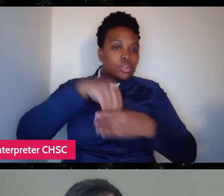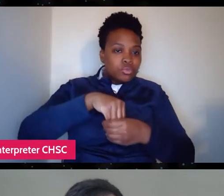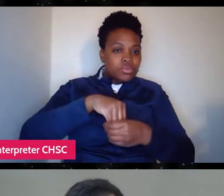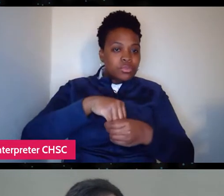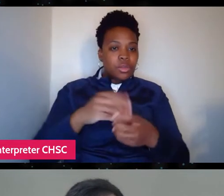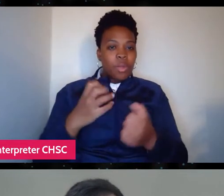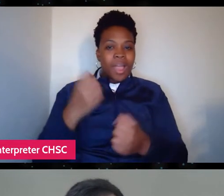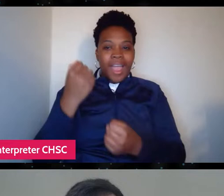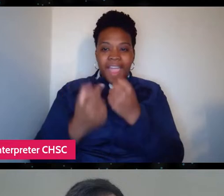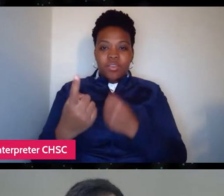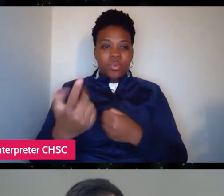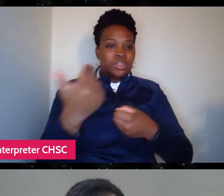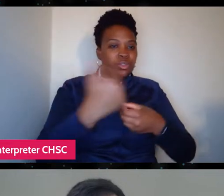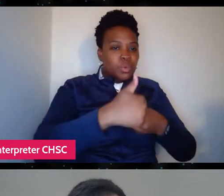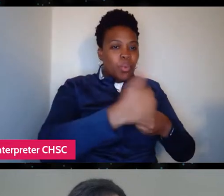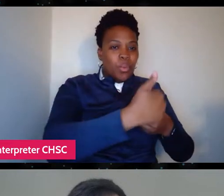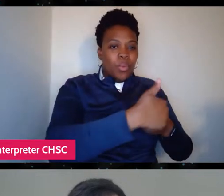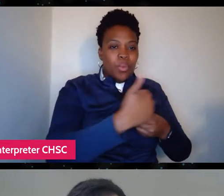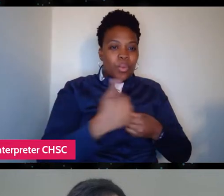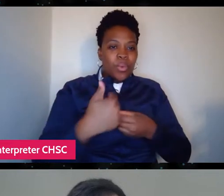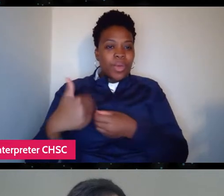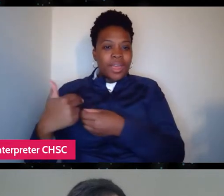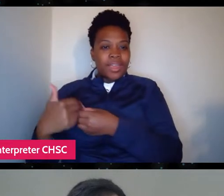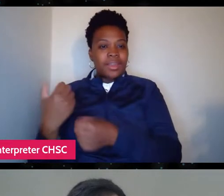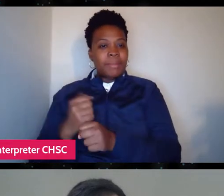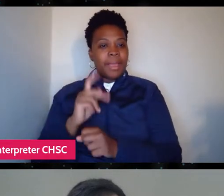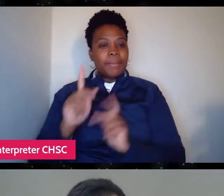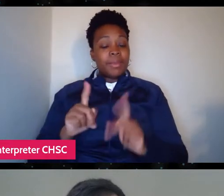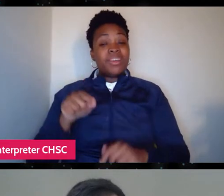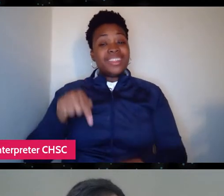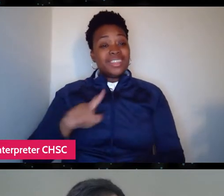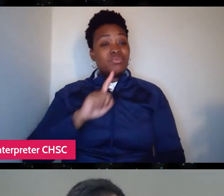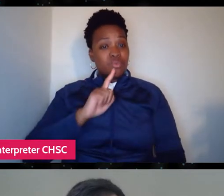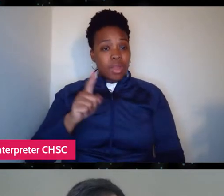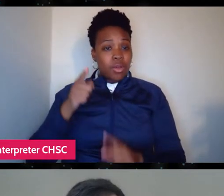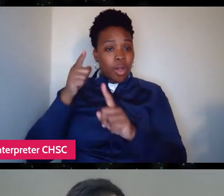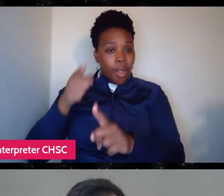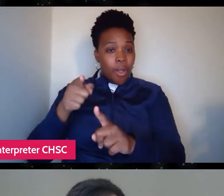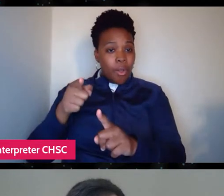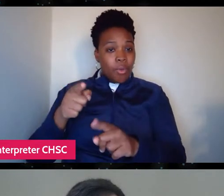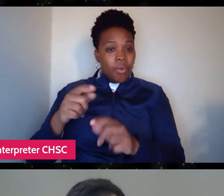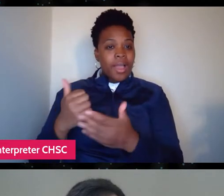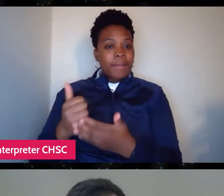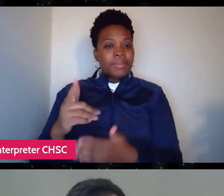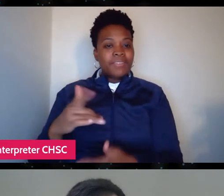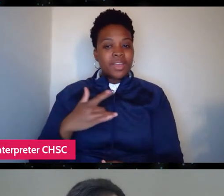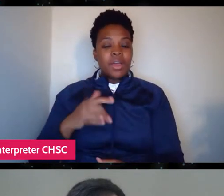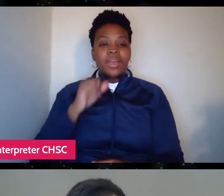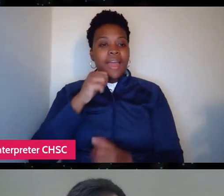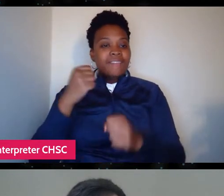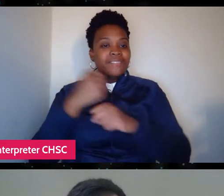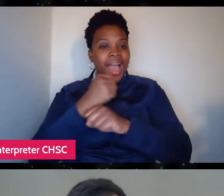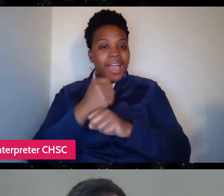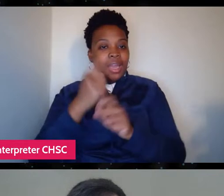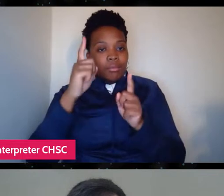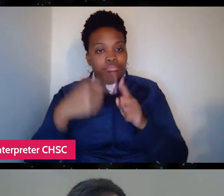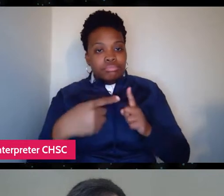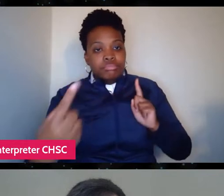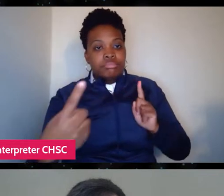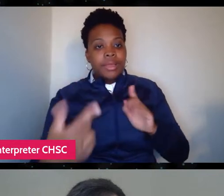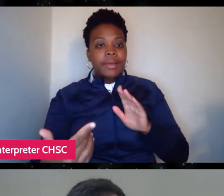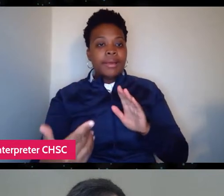to join us, making people feel like this is a realistic goal. You know, we're not fighting against you, you know,